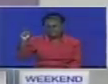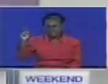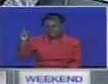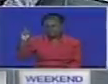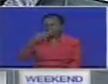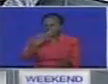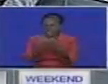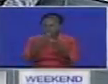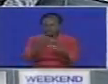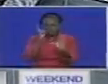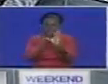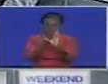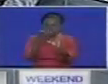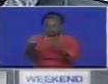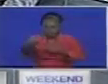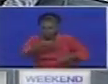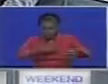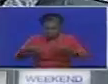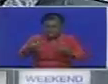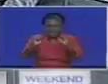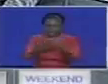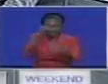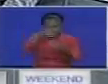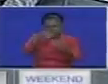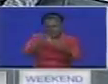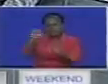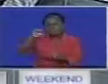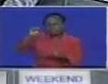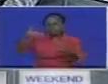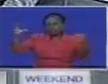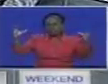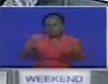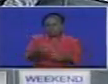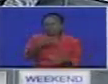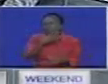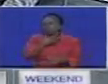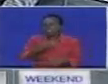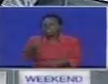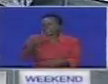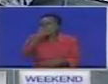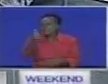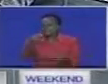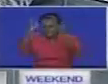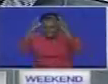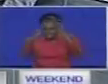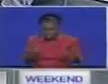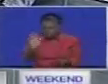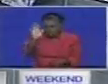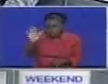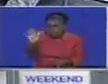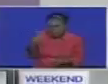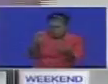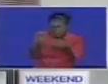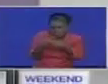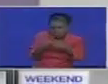being part of this and to just discuss what's happening within the various political parties. Mujiri, wish you the best in the decision that you will be making very soon.